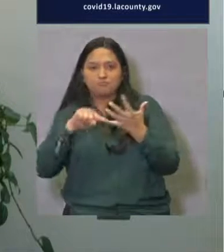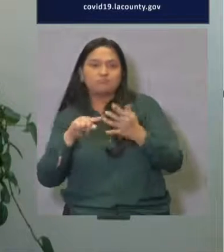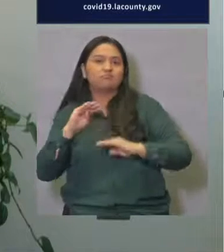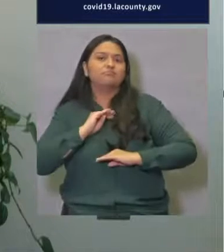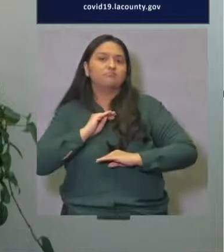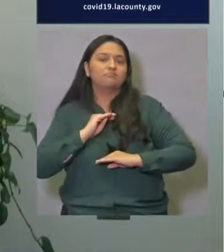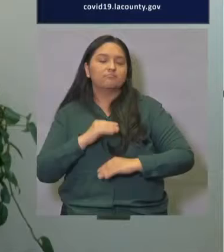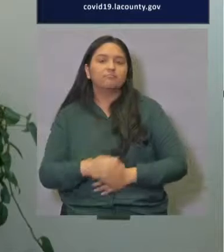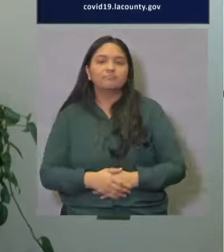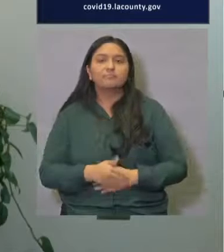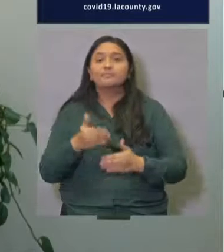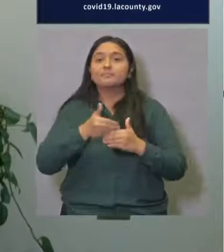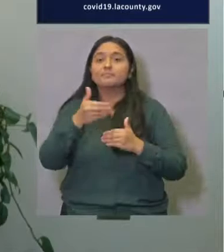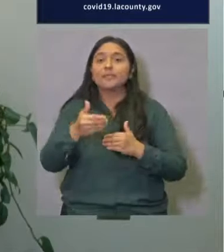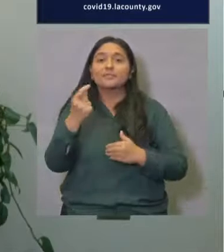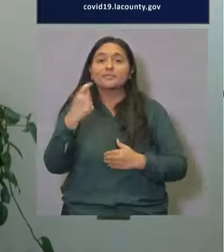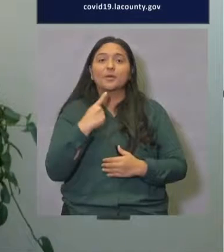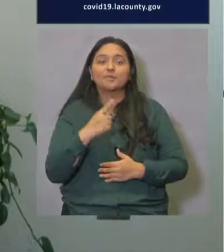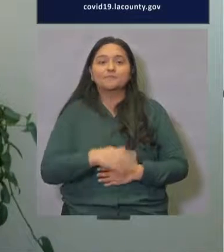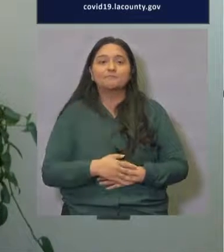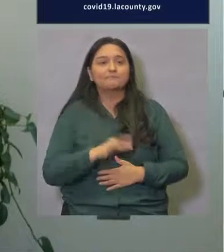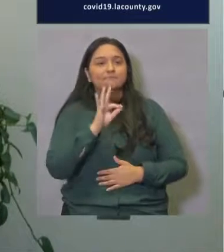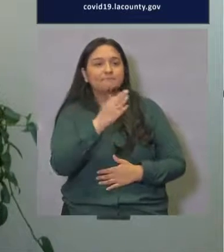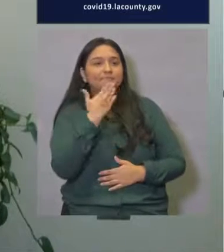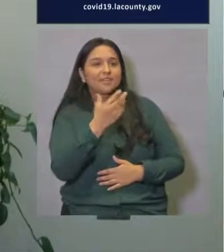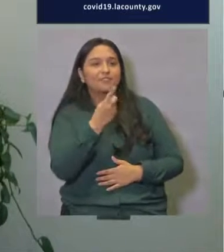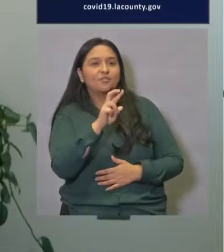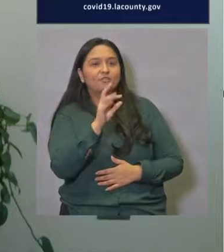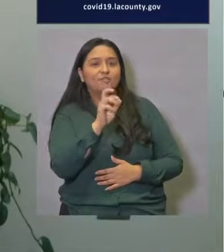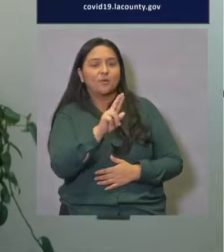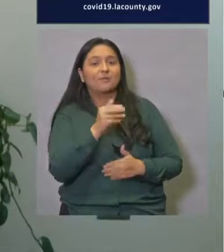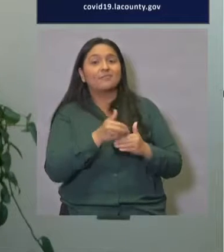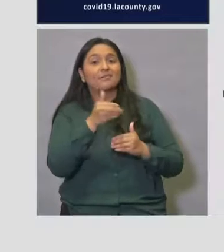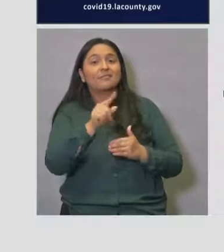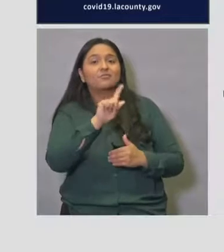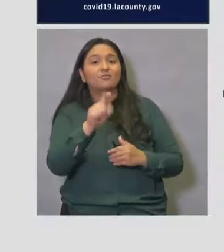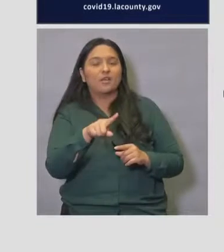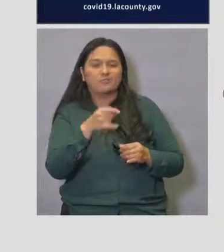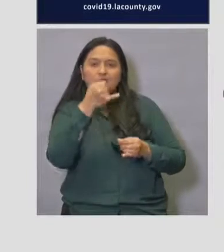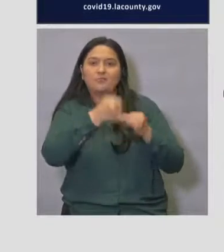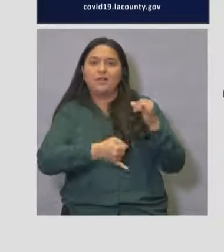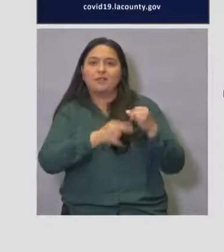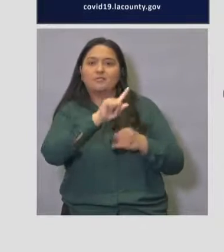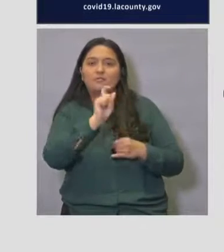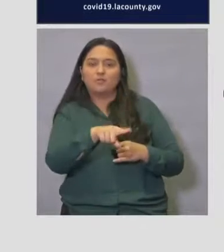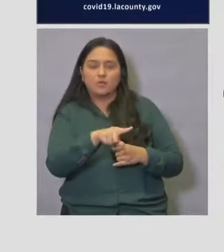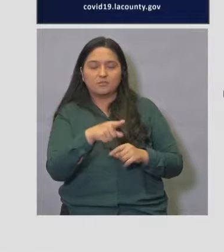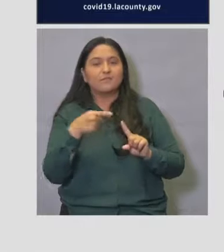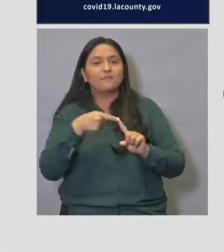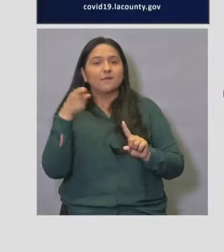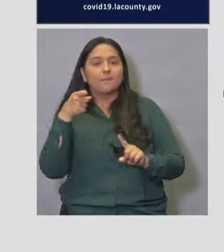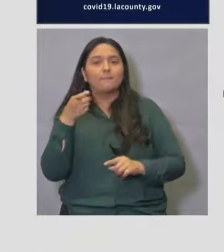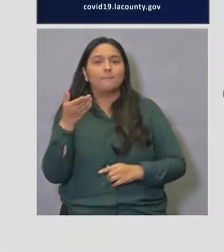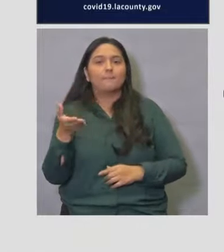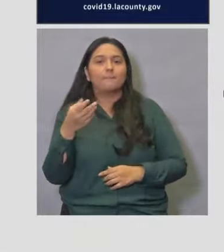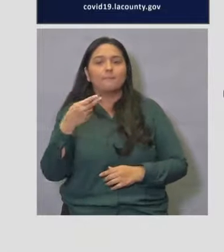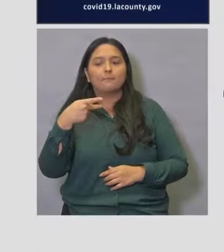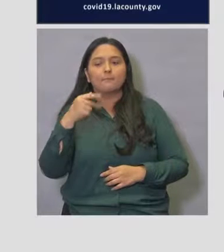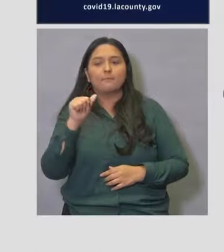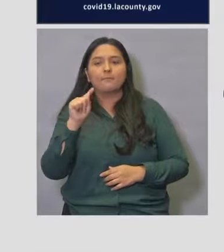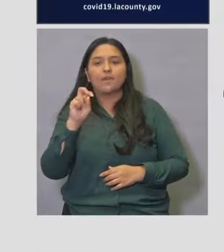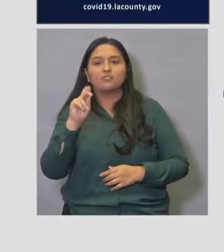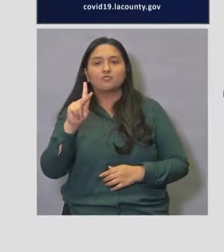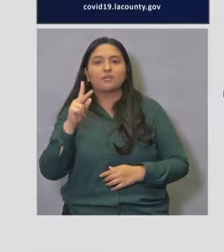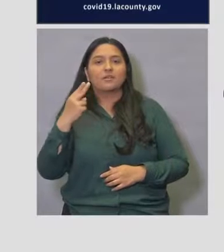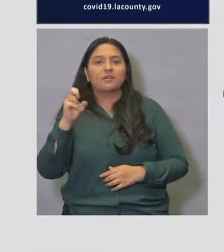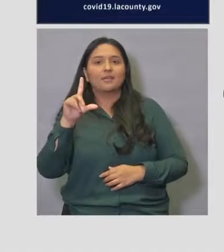next question. Thank you, Dr. Ferrer. Our next question will be our last question, and it comes from the line of Patrick Healy.